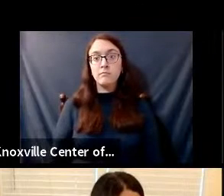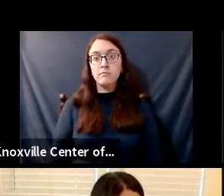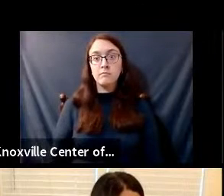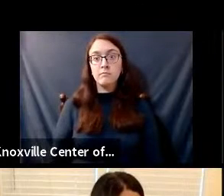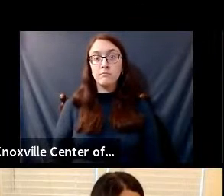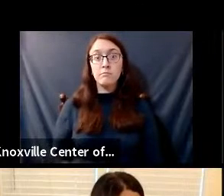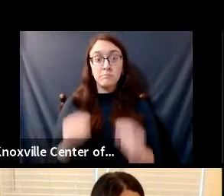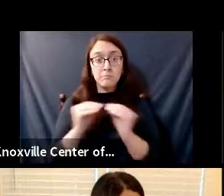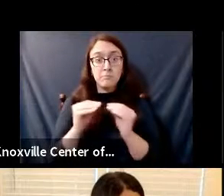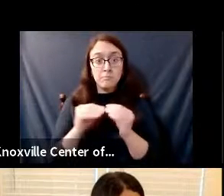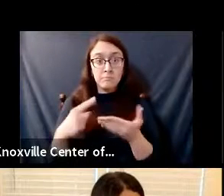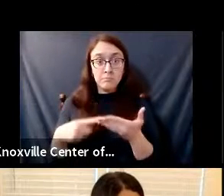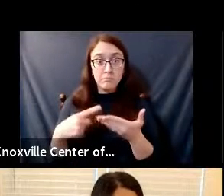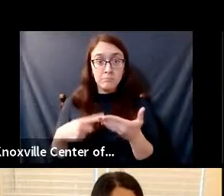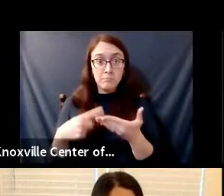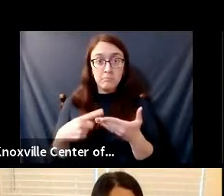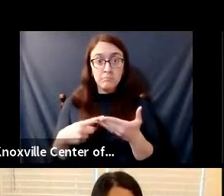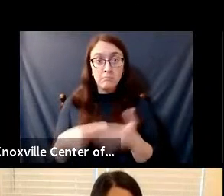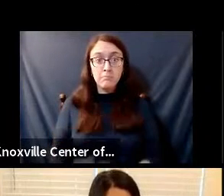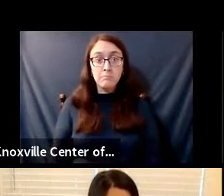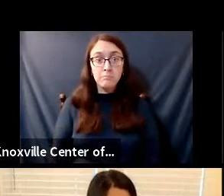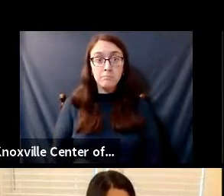Any further discussion?